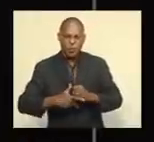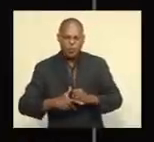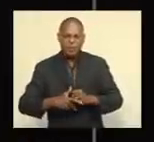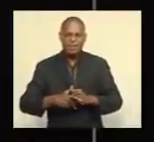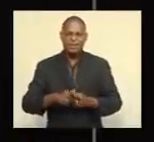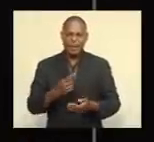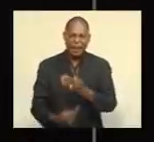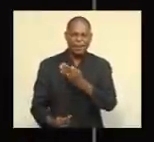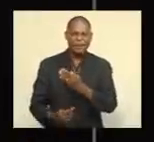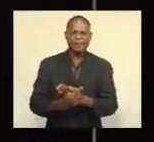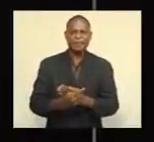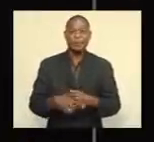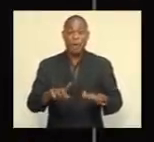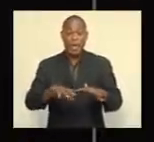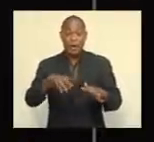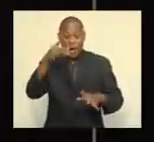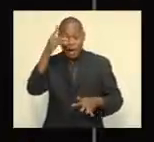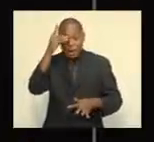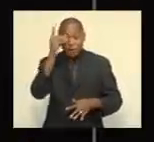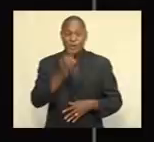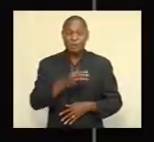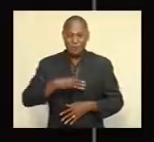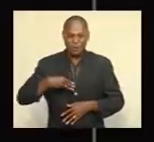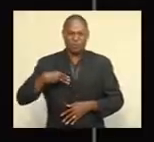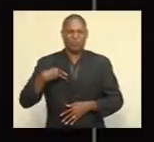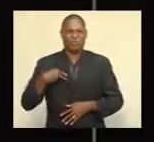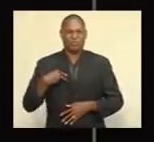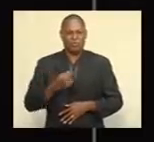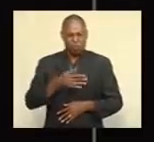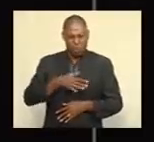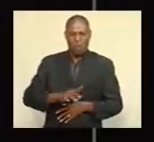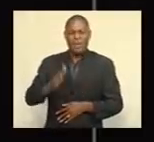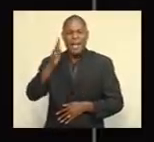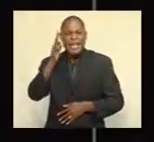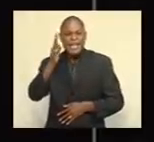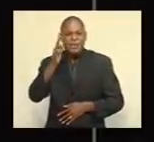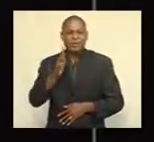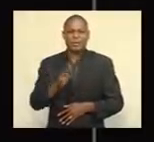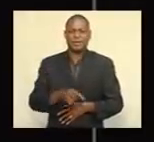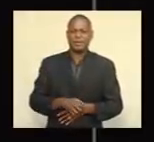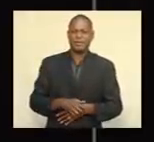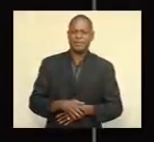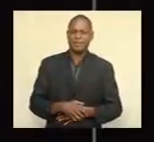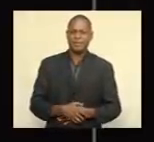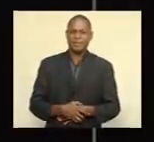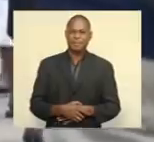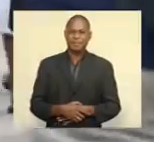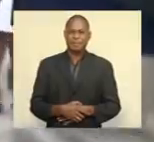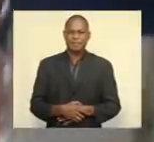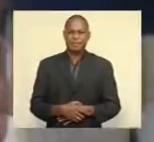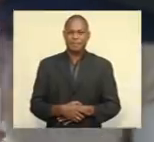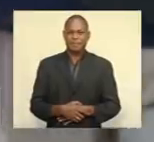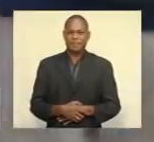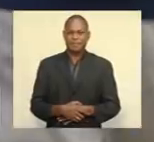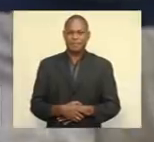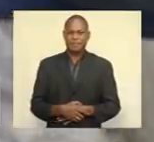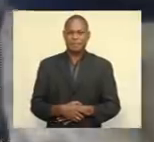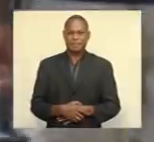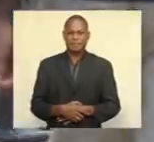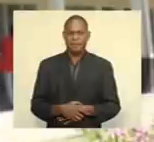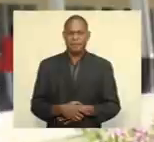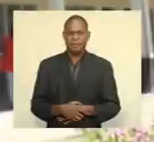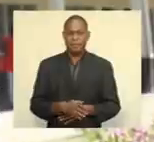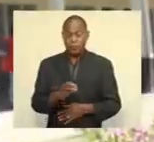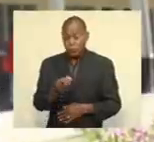Education Ministry says the safety and well-being of children and teachers are paramount. Lena Rees with the details. Measures will be